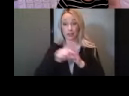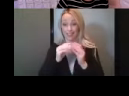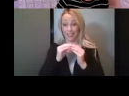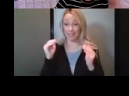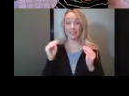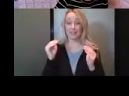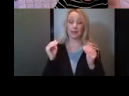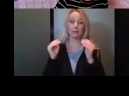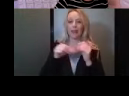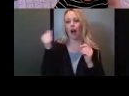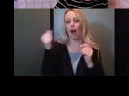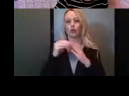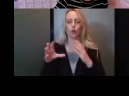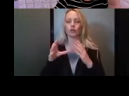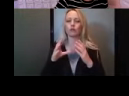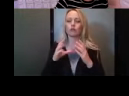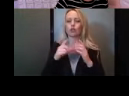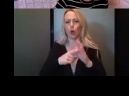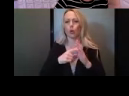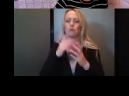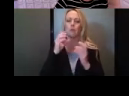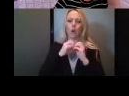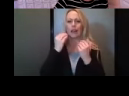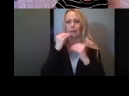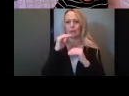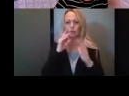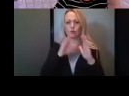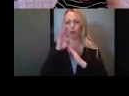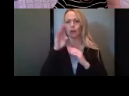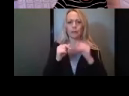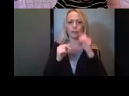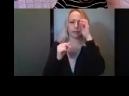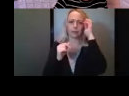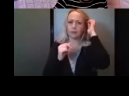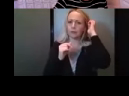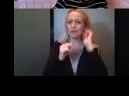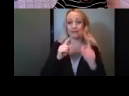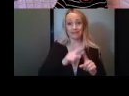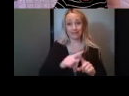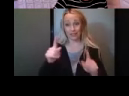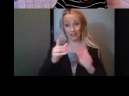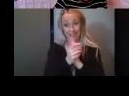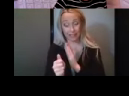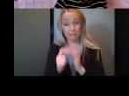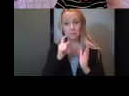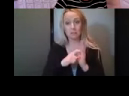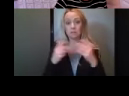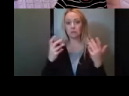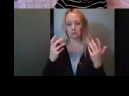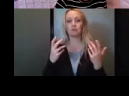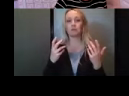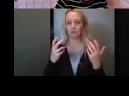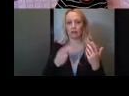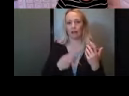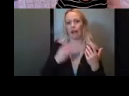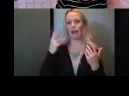showing more limited growth. We can look at different skills. What we see is that we see highly significant and